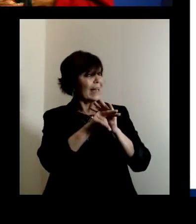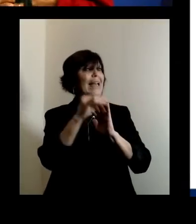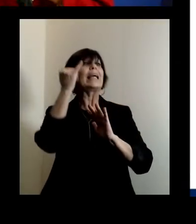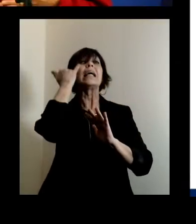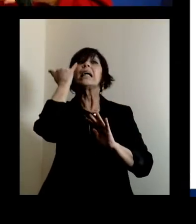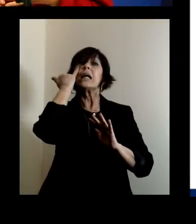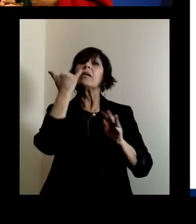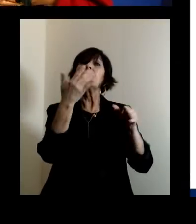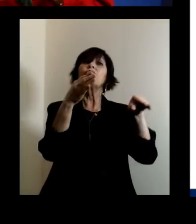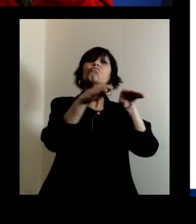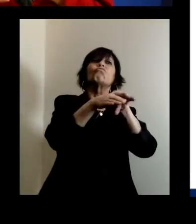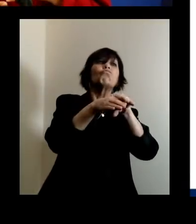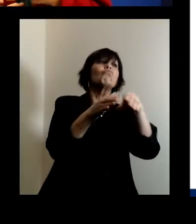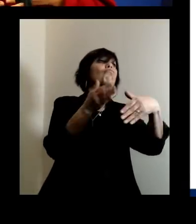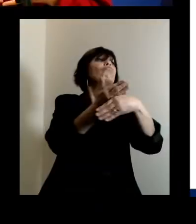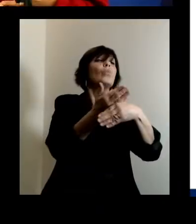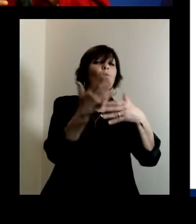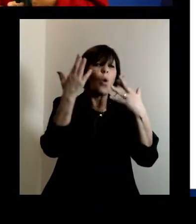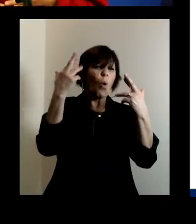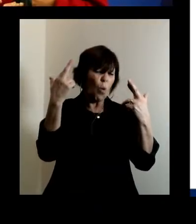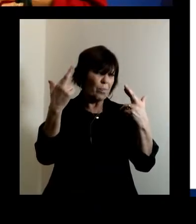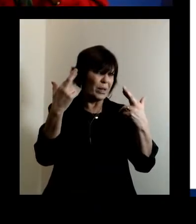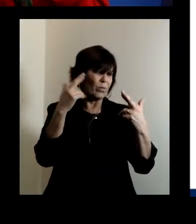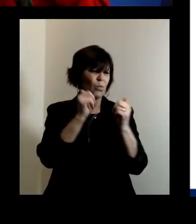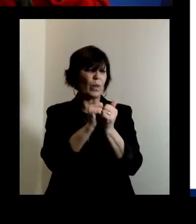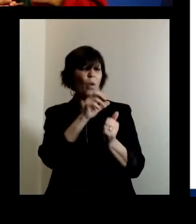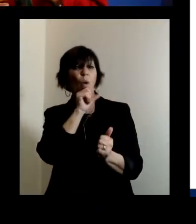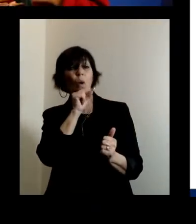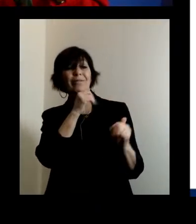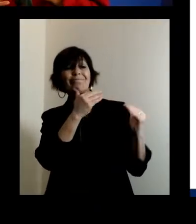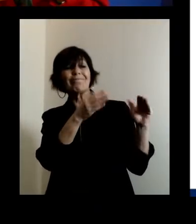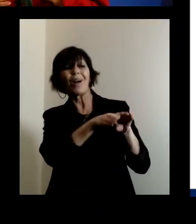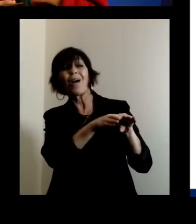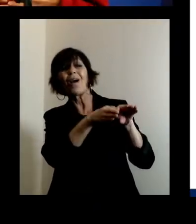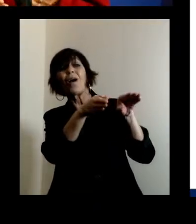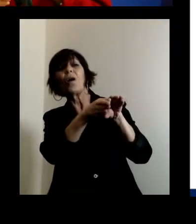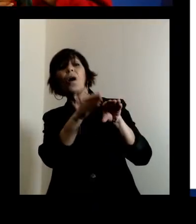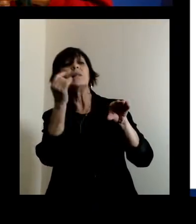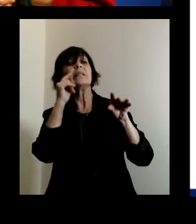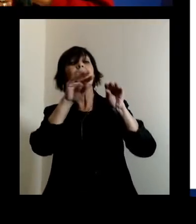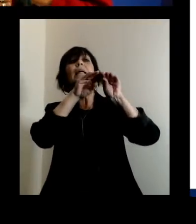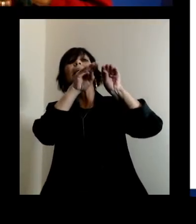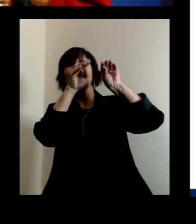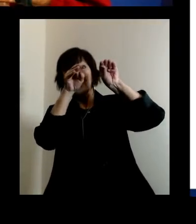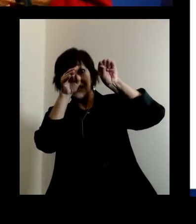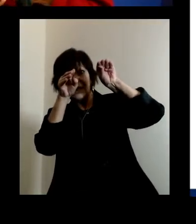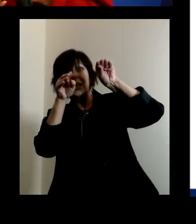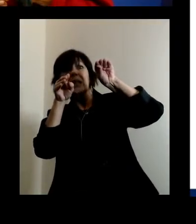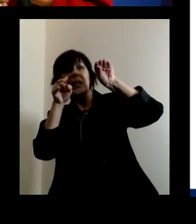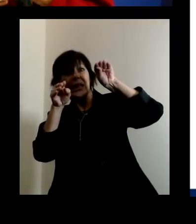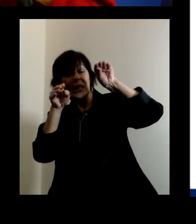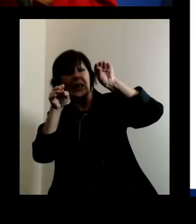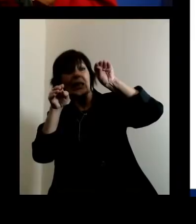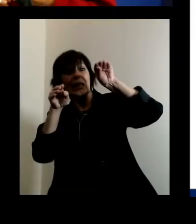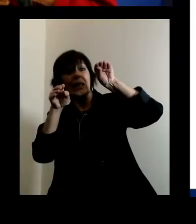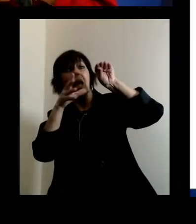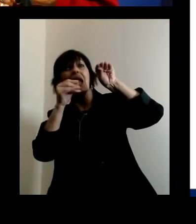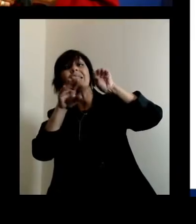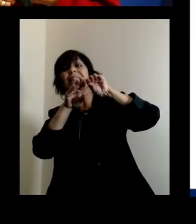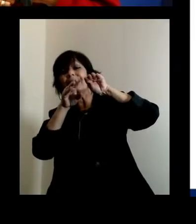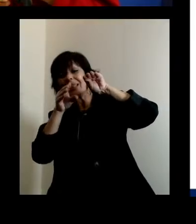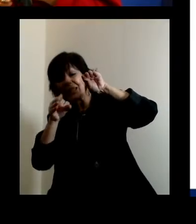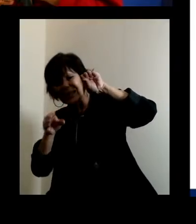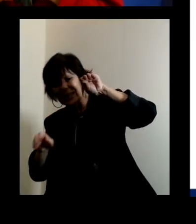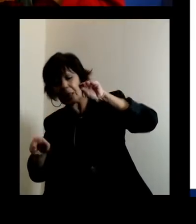of intervention, we're hoping with the orange zone restrictions that we will see a decrease in number of cases and also a decrease